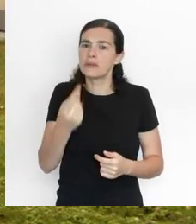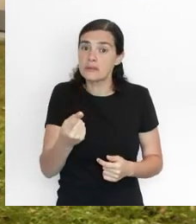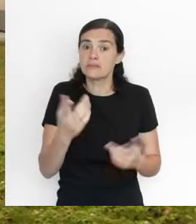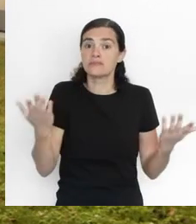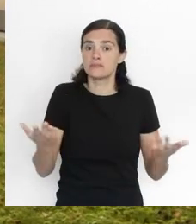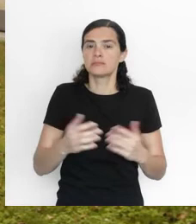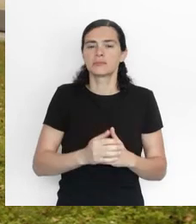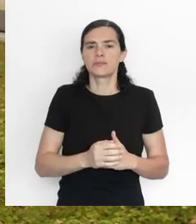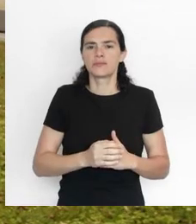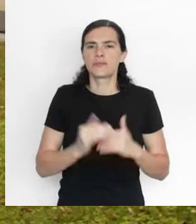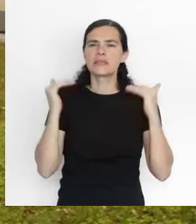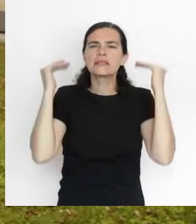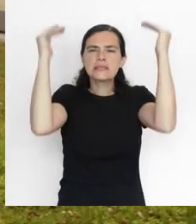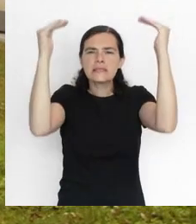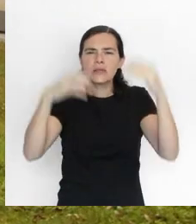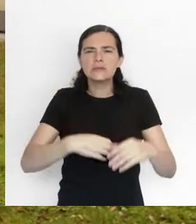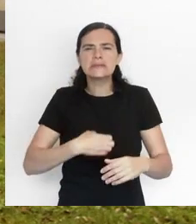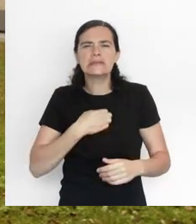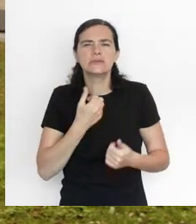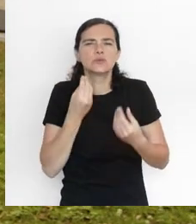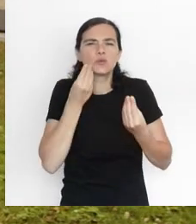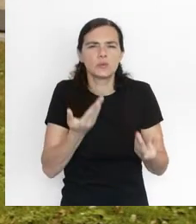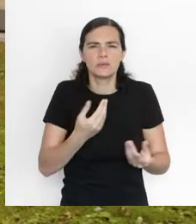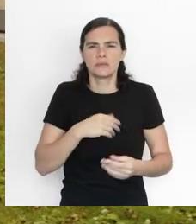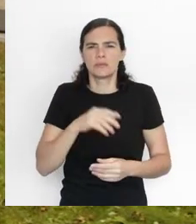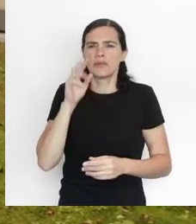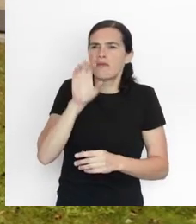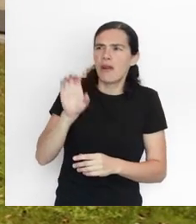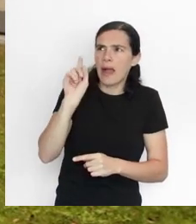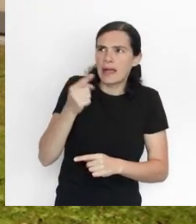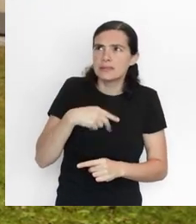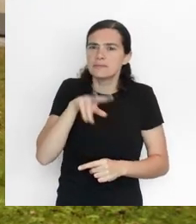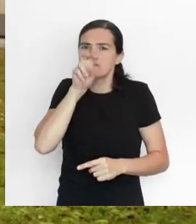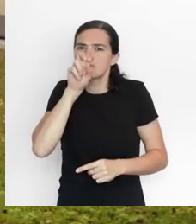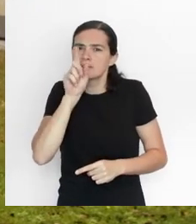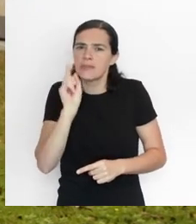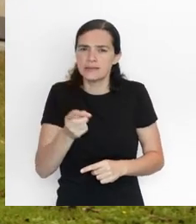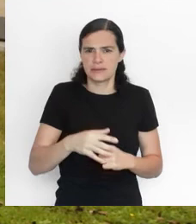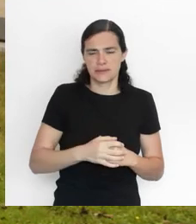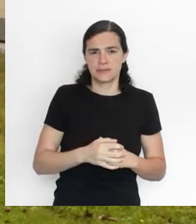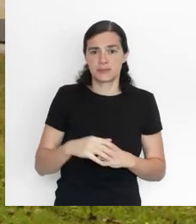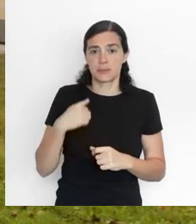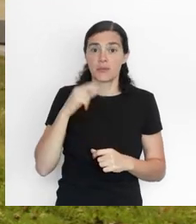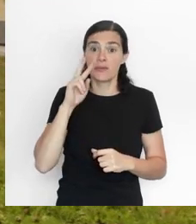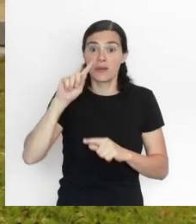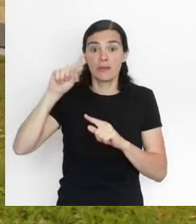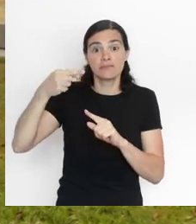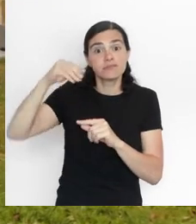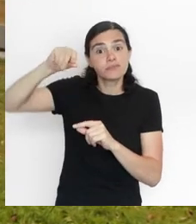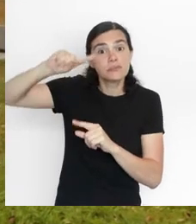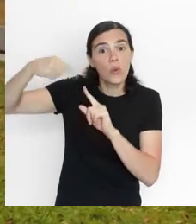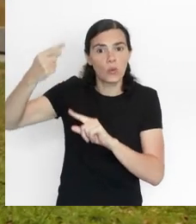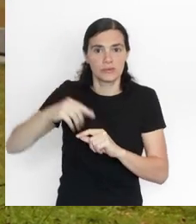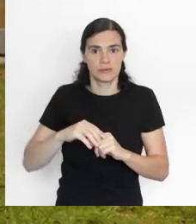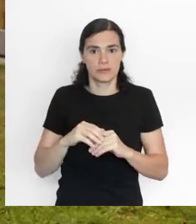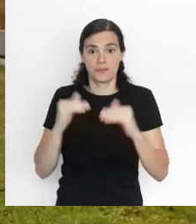you what the sky feels like, looks like, smells like. I will see you on